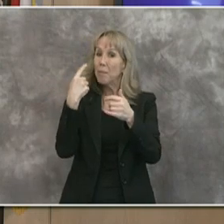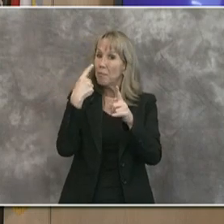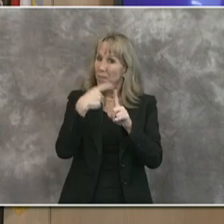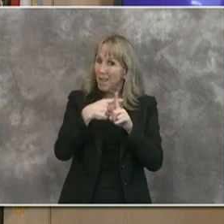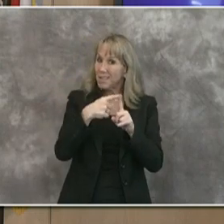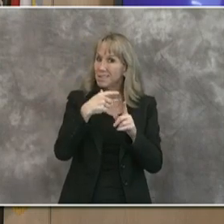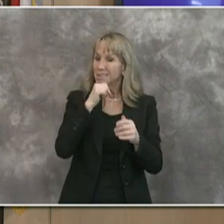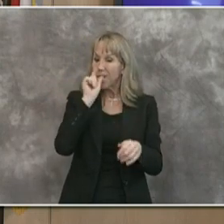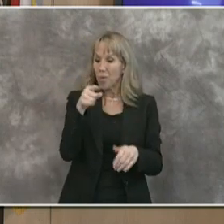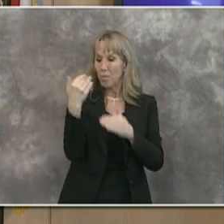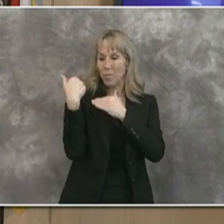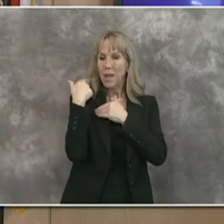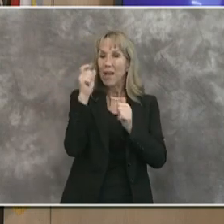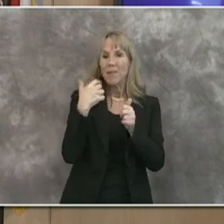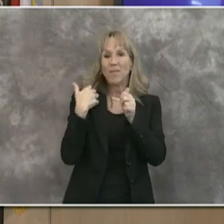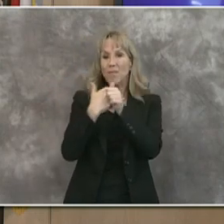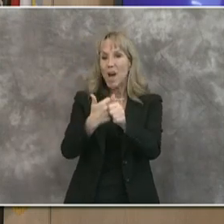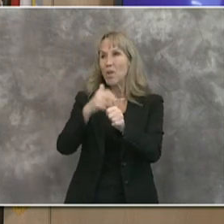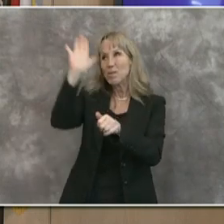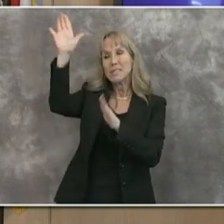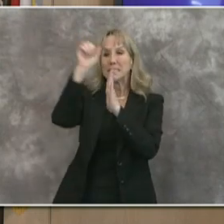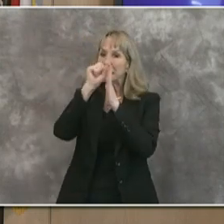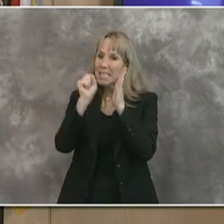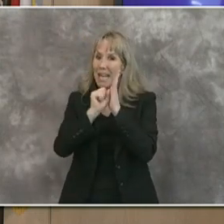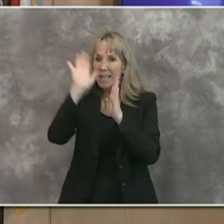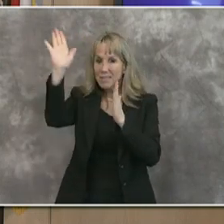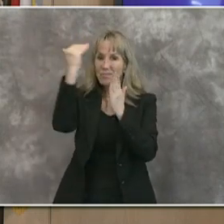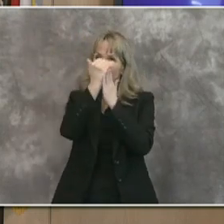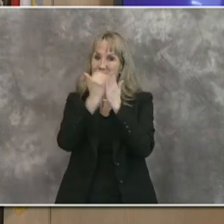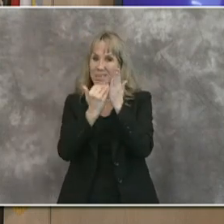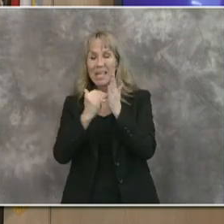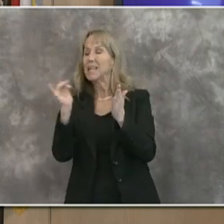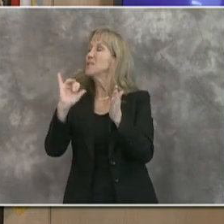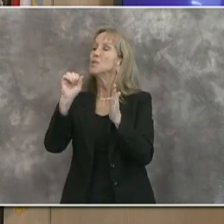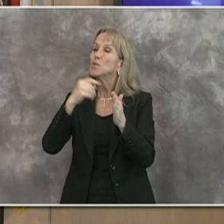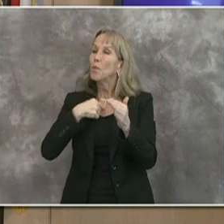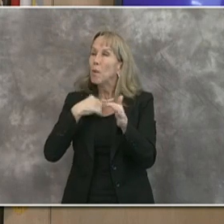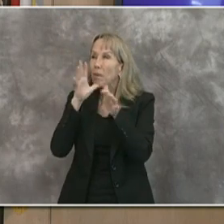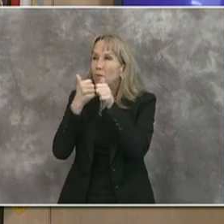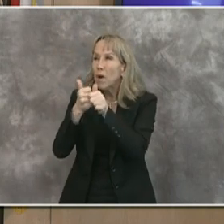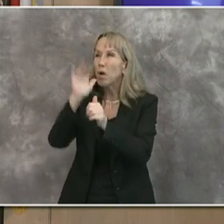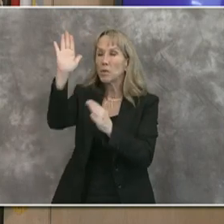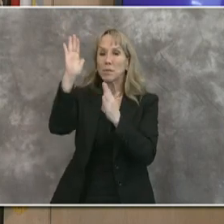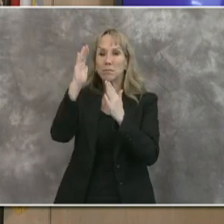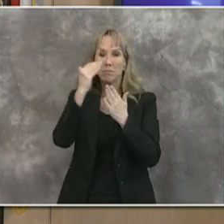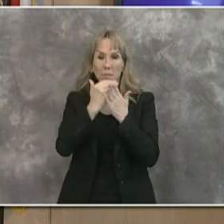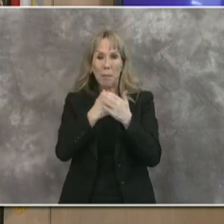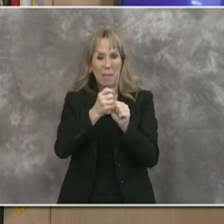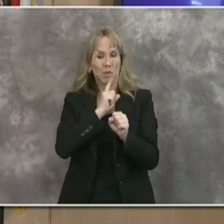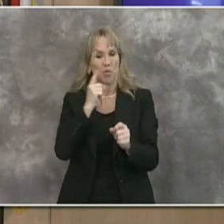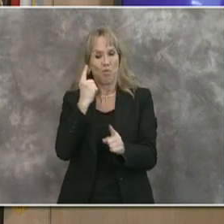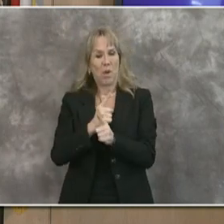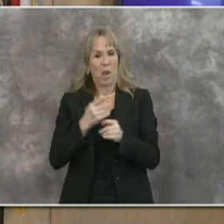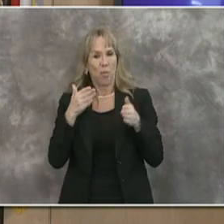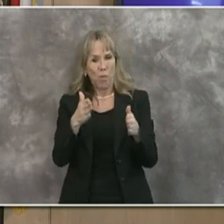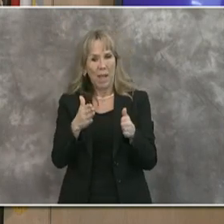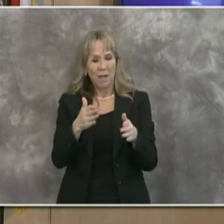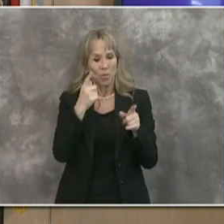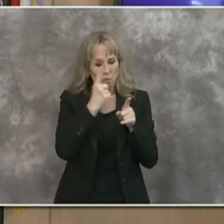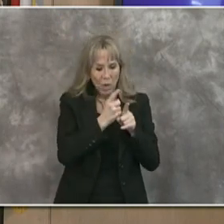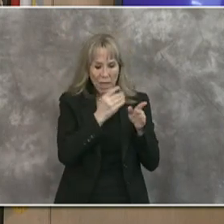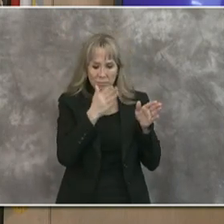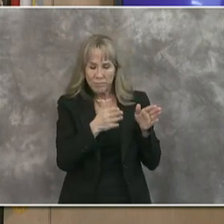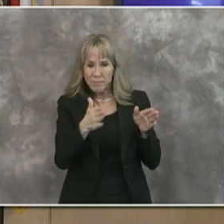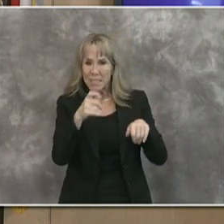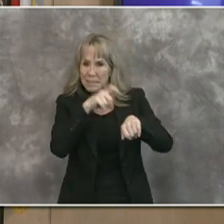that comes out. And so we will continue to await that guidance and continue to do everything we can in order to do it the right way, in the right manner,